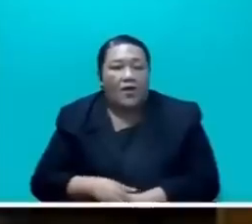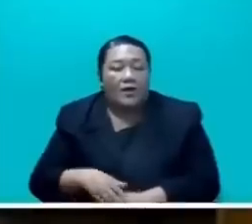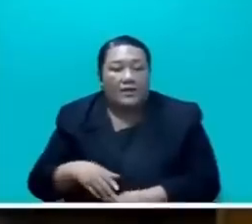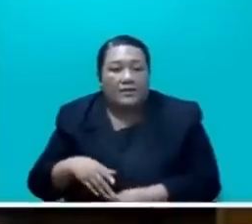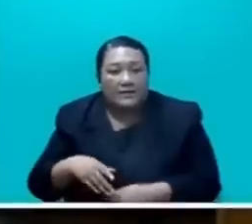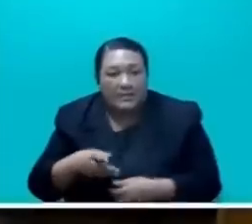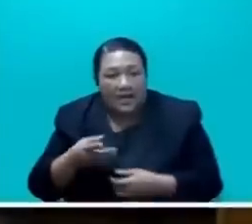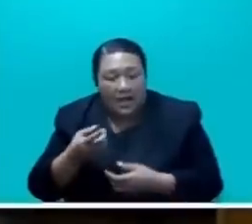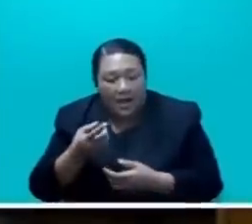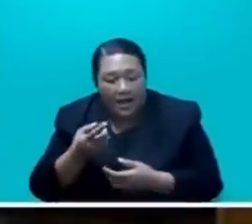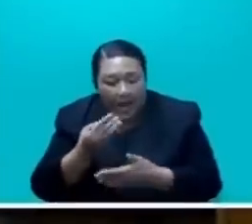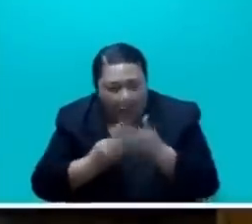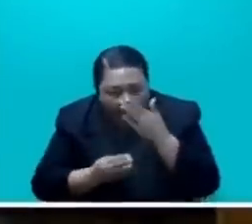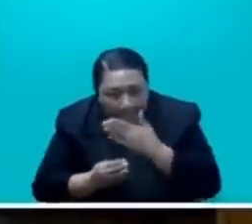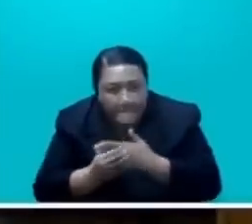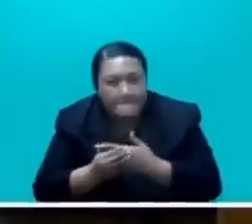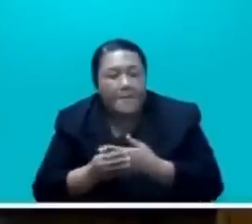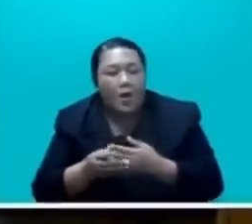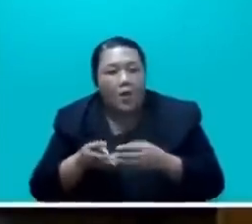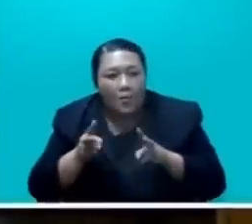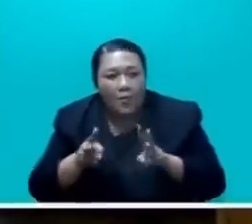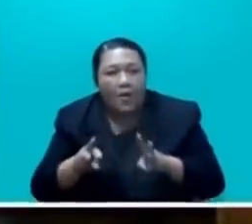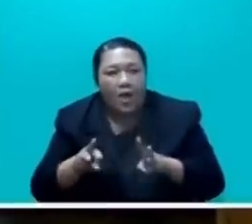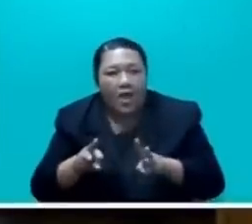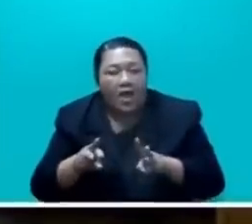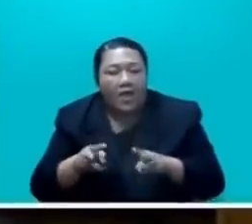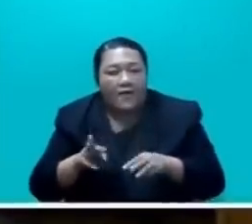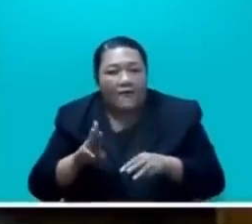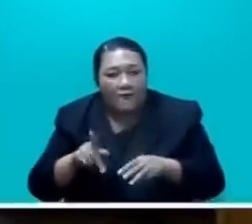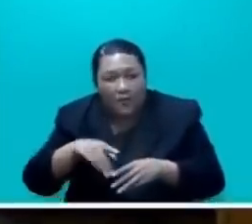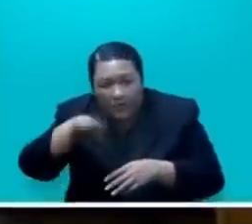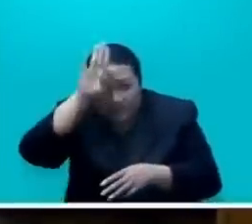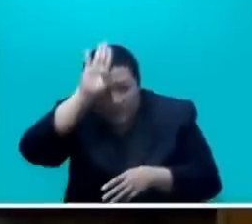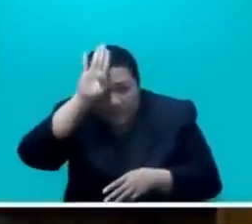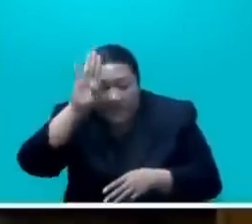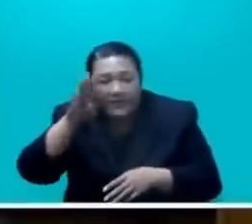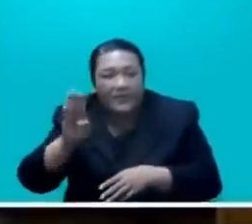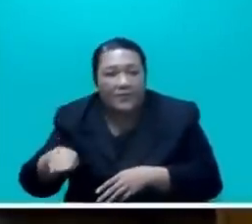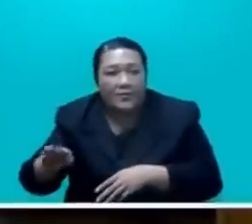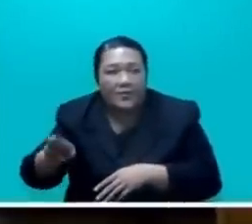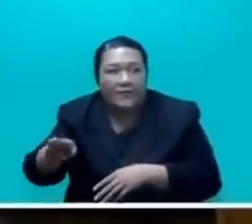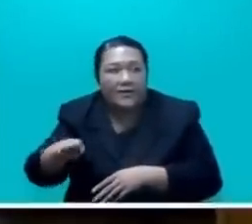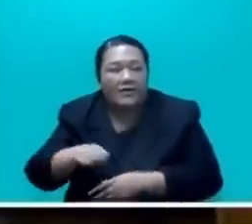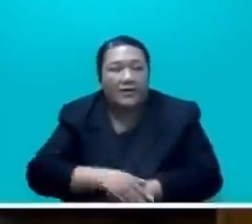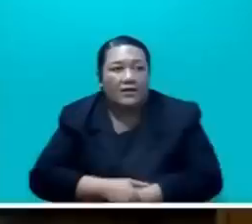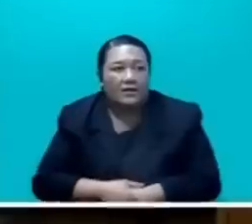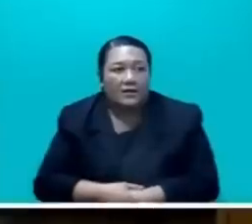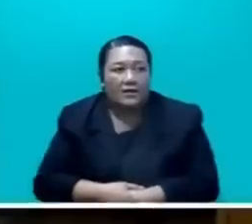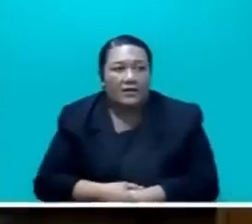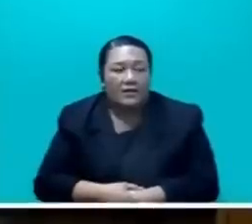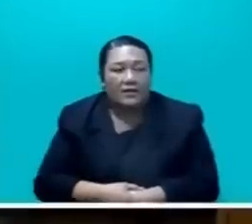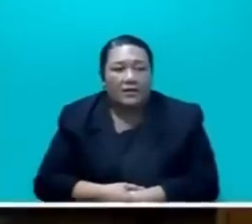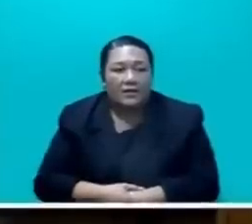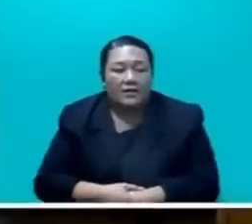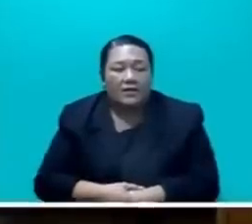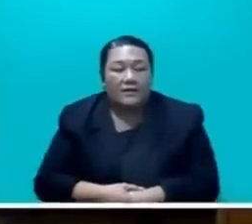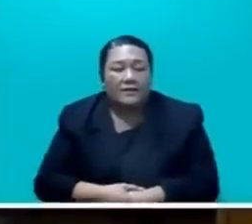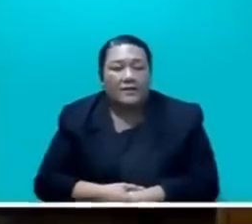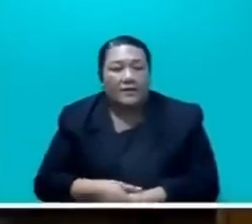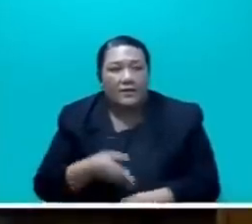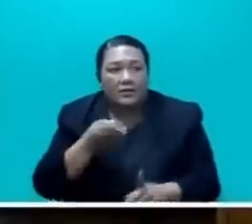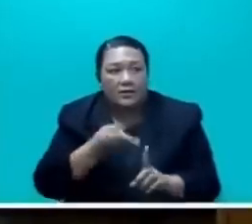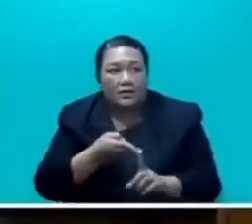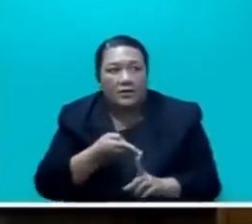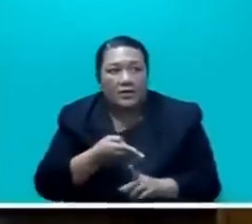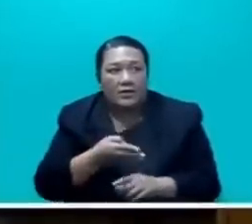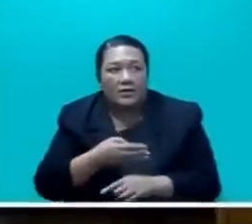have, and the Turang Balti Madwata, they can speak up. You can be the great chief